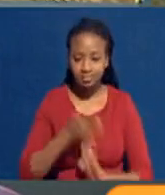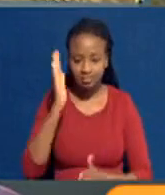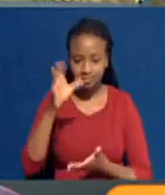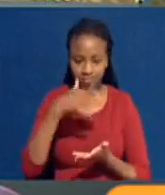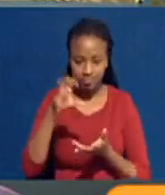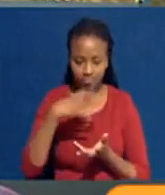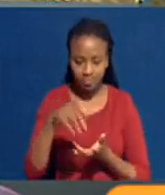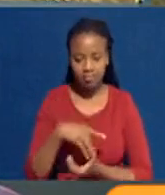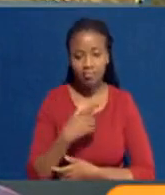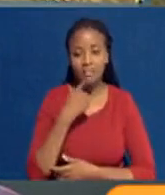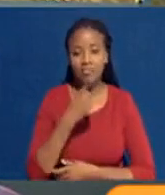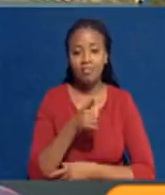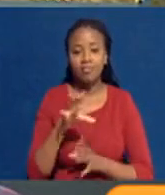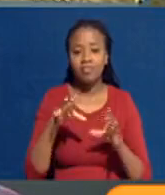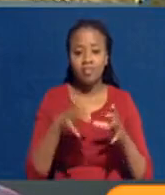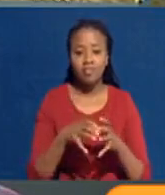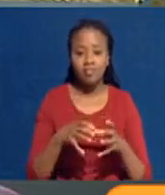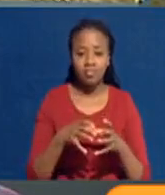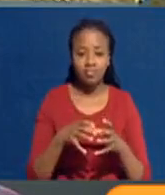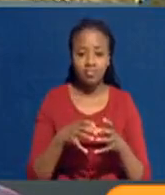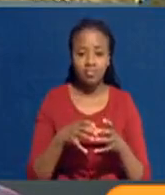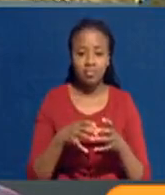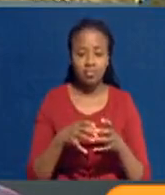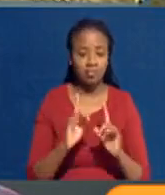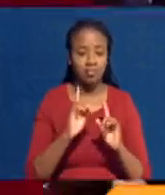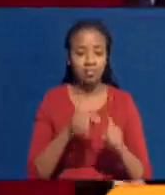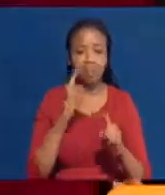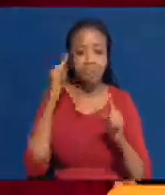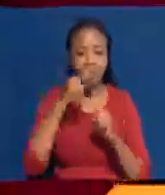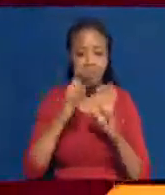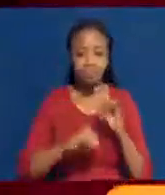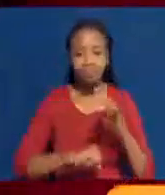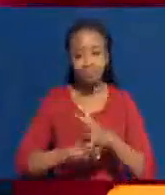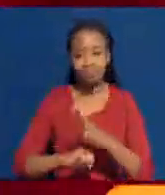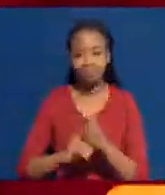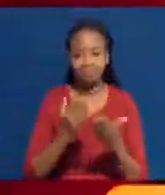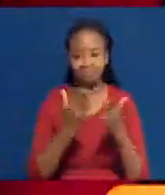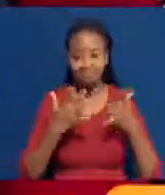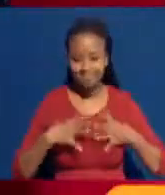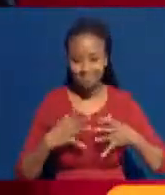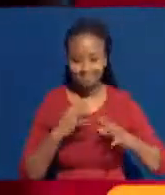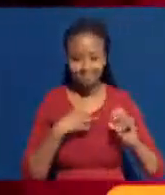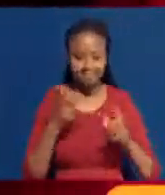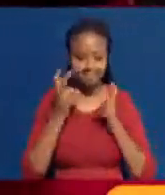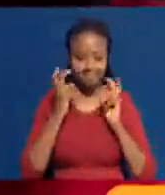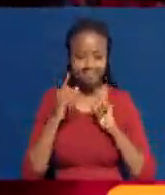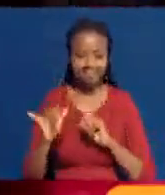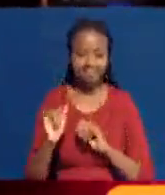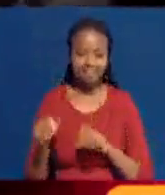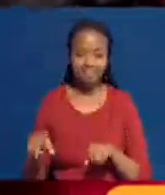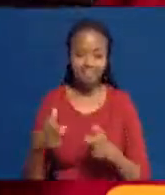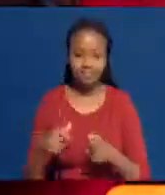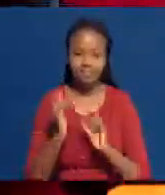campaign, dubbed Krisi Bila Worries campaign, is aimed at cushioning Musyi fans, FM fans in the Kamba